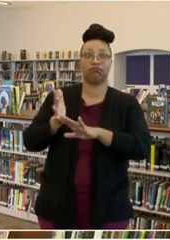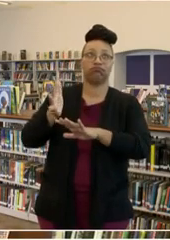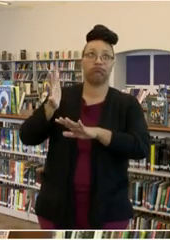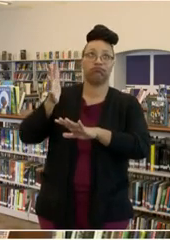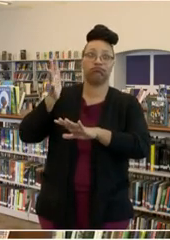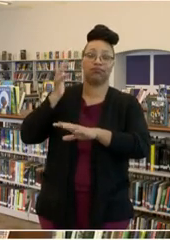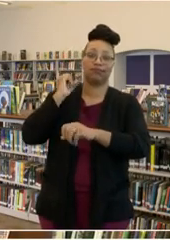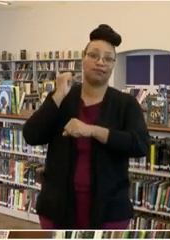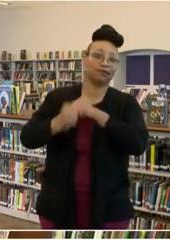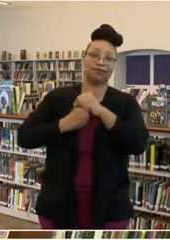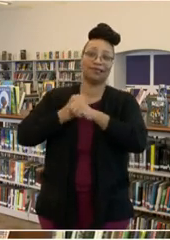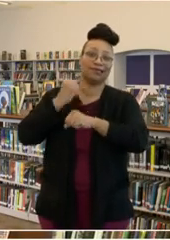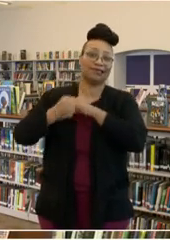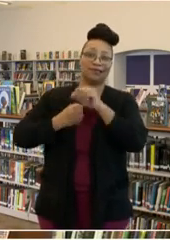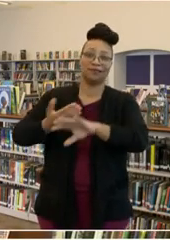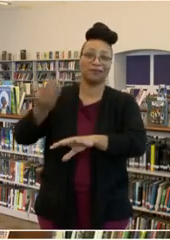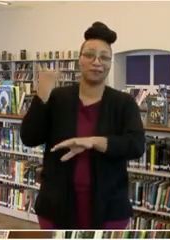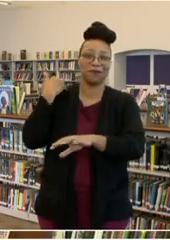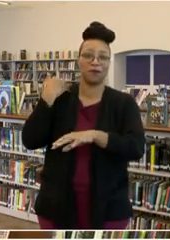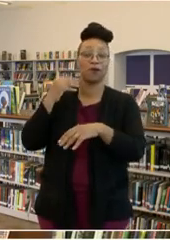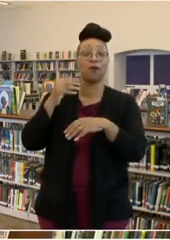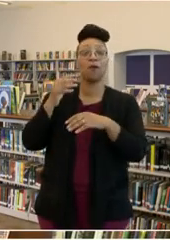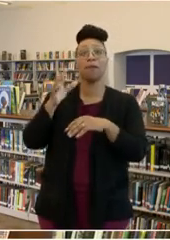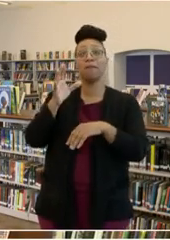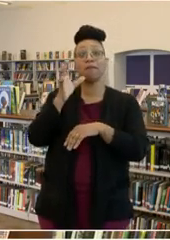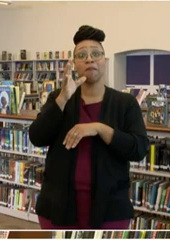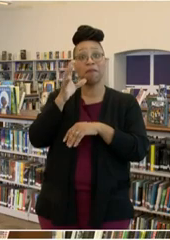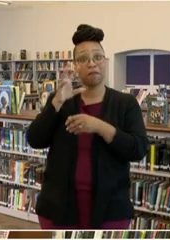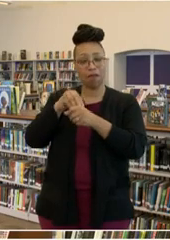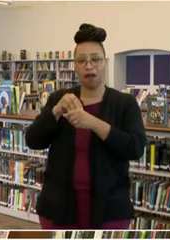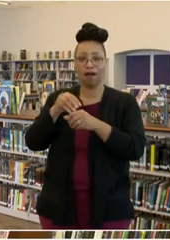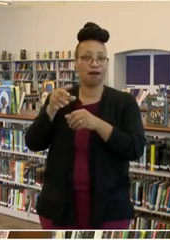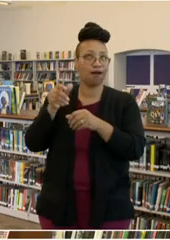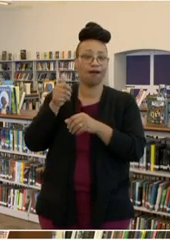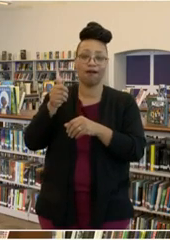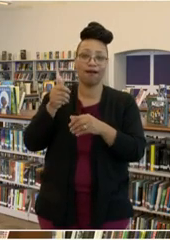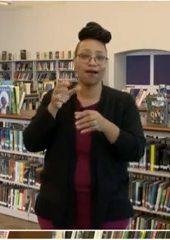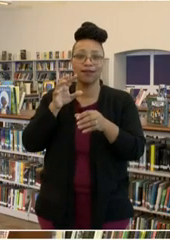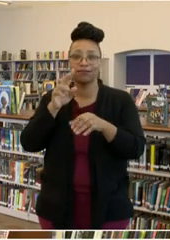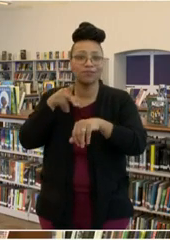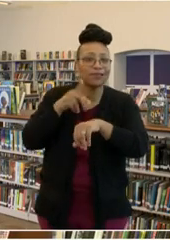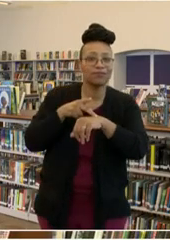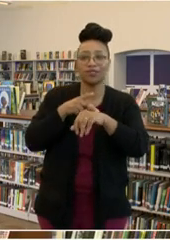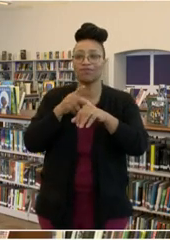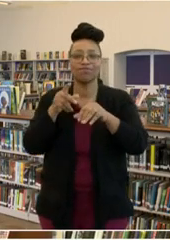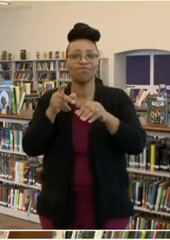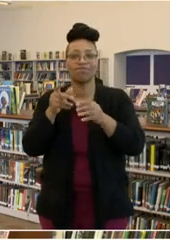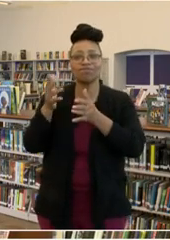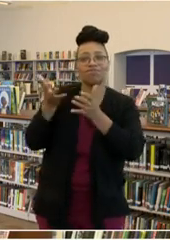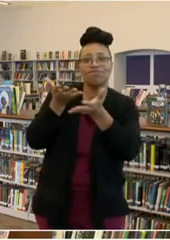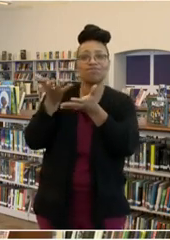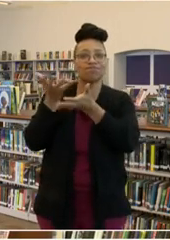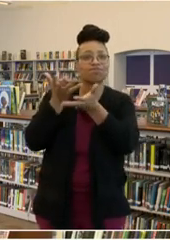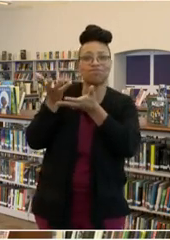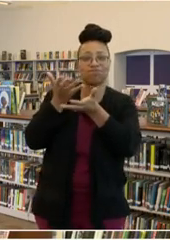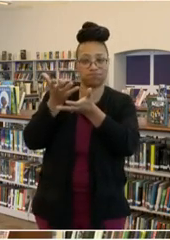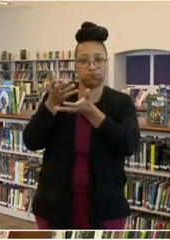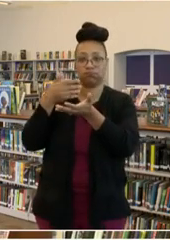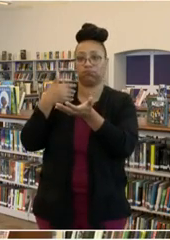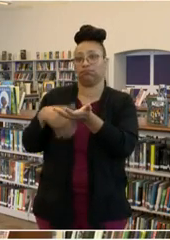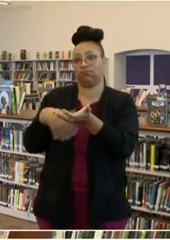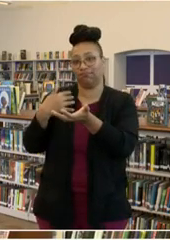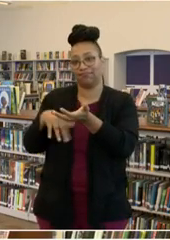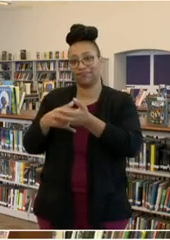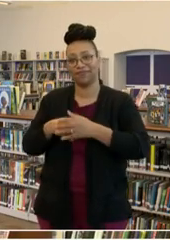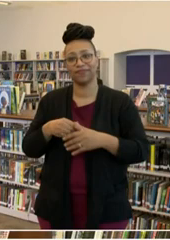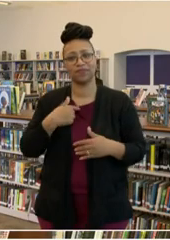for Cardozo and ours persists. I want to also thank Principal